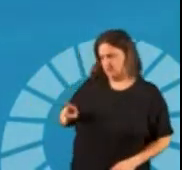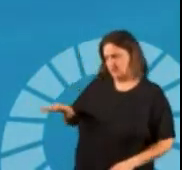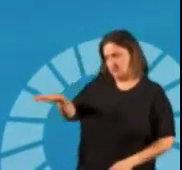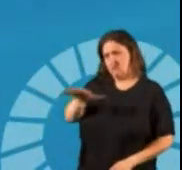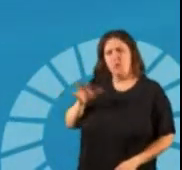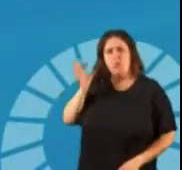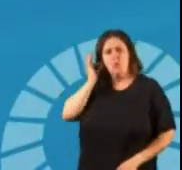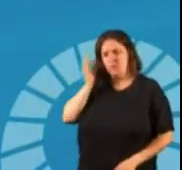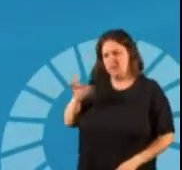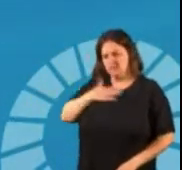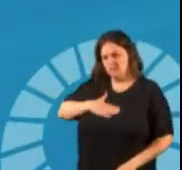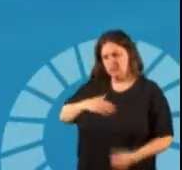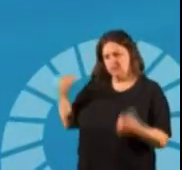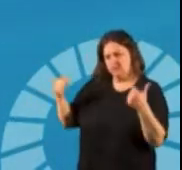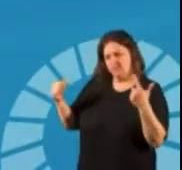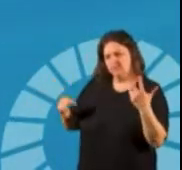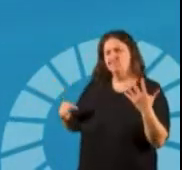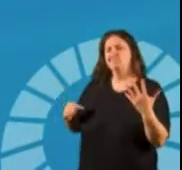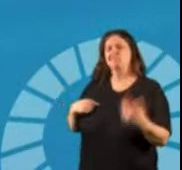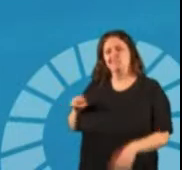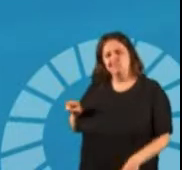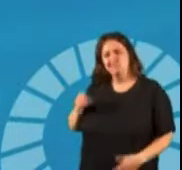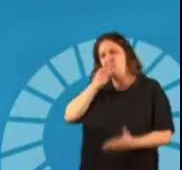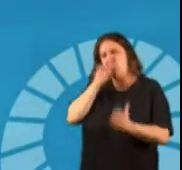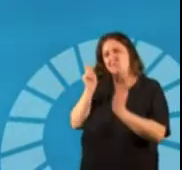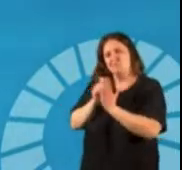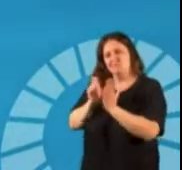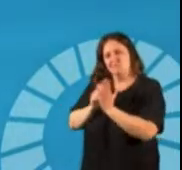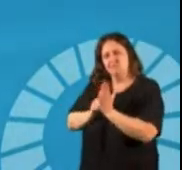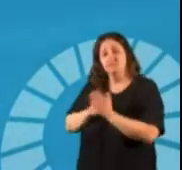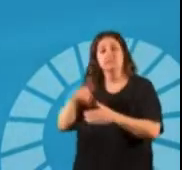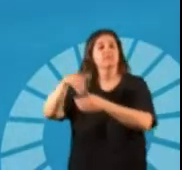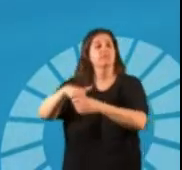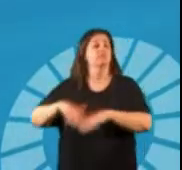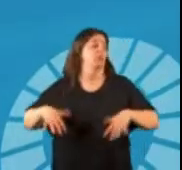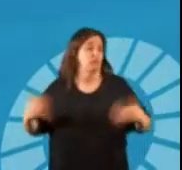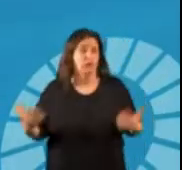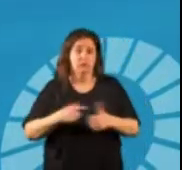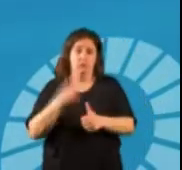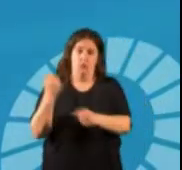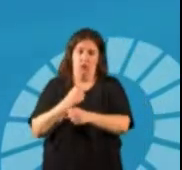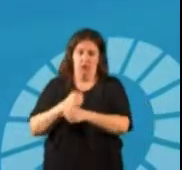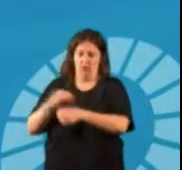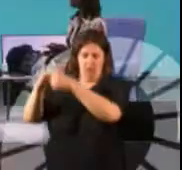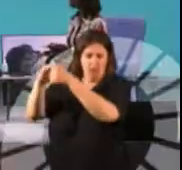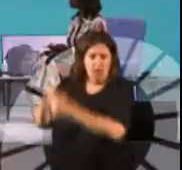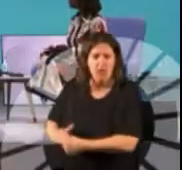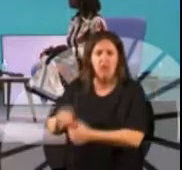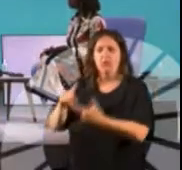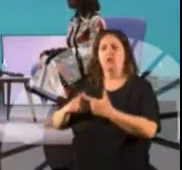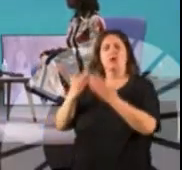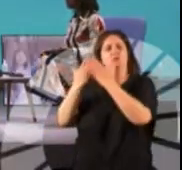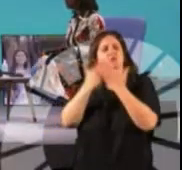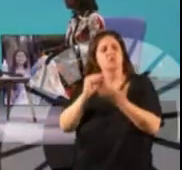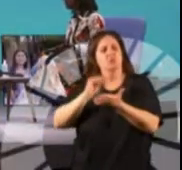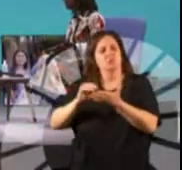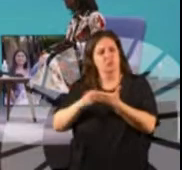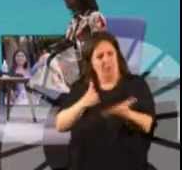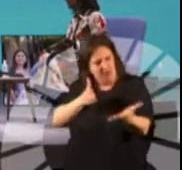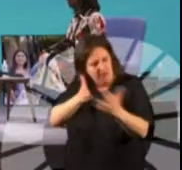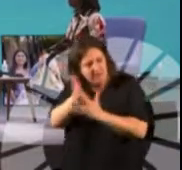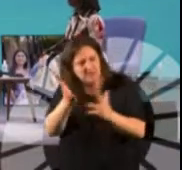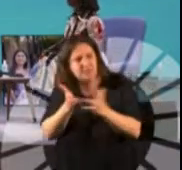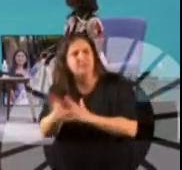workplace, expanding childcare, and advancing women's entrepreneurship and financial autonomy. Furthermore, the Global